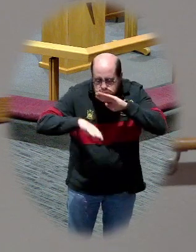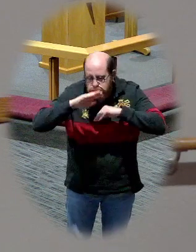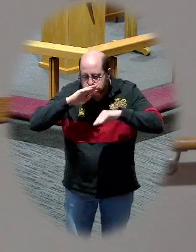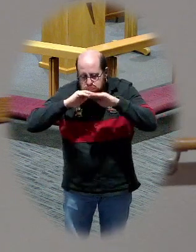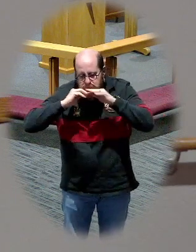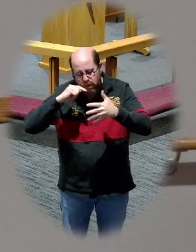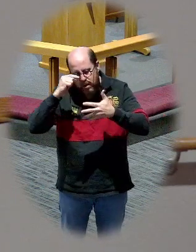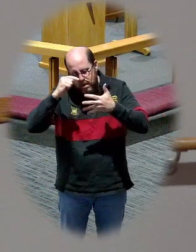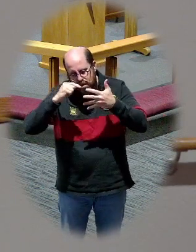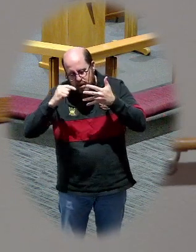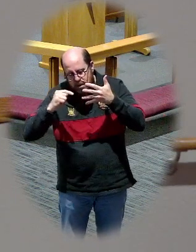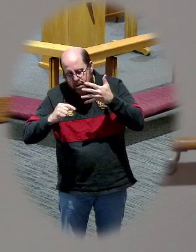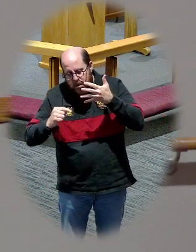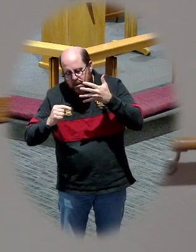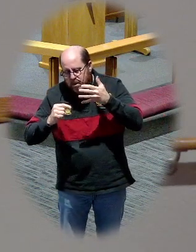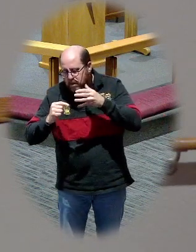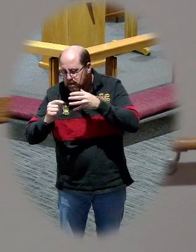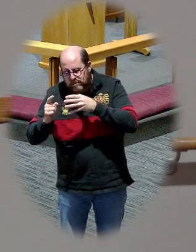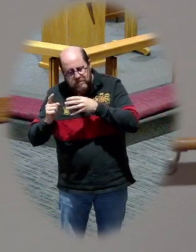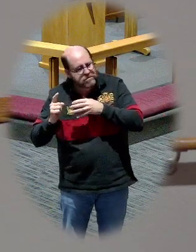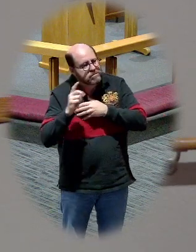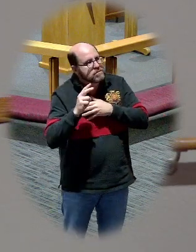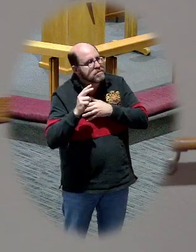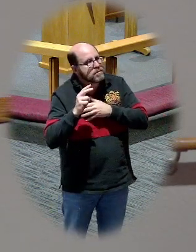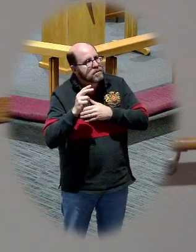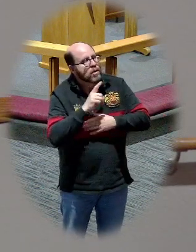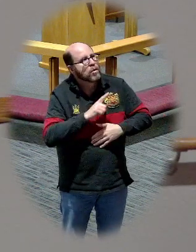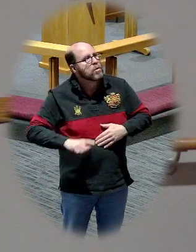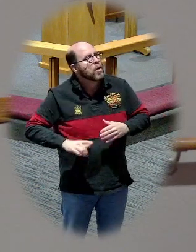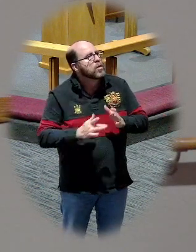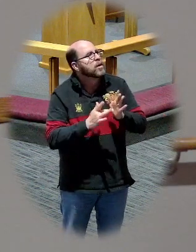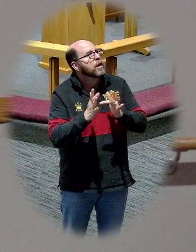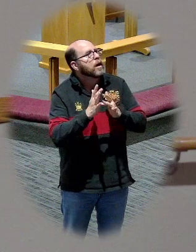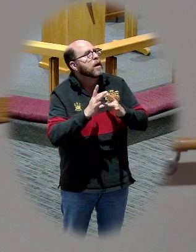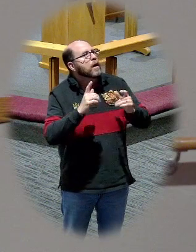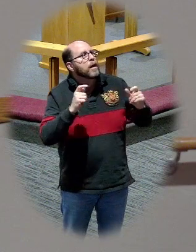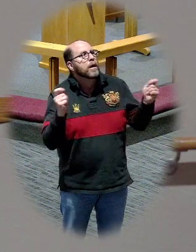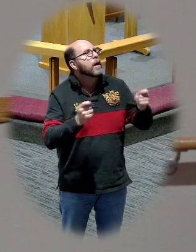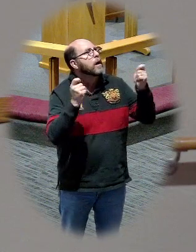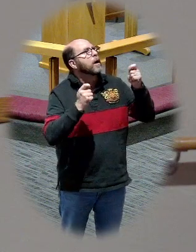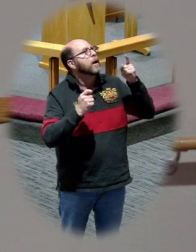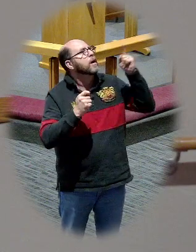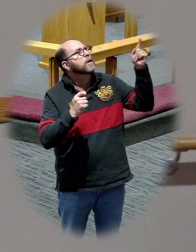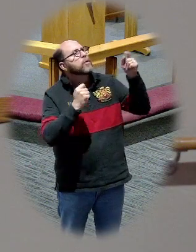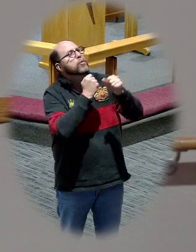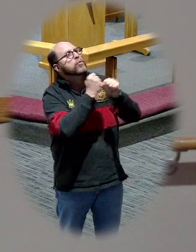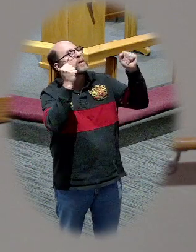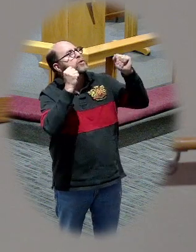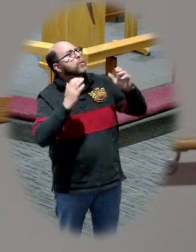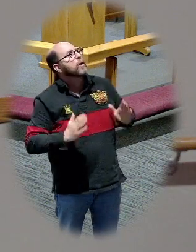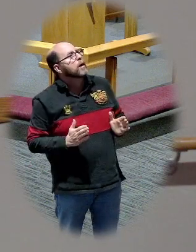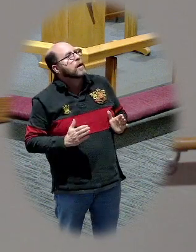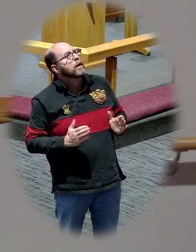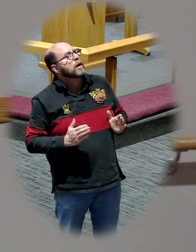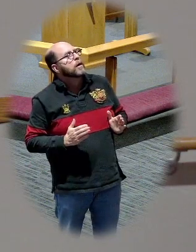the birth of our Lord and Savior, we celebrate because he is our rescue.